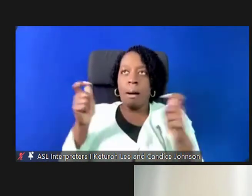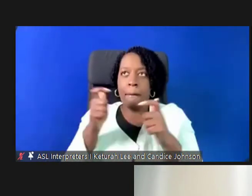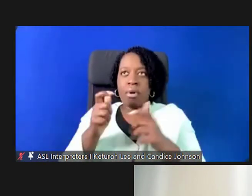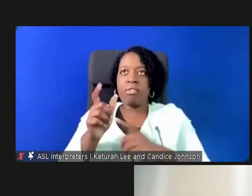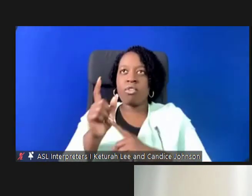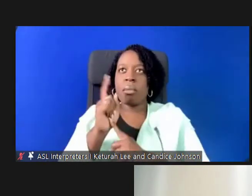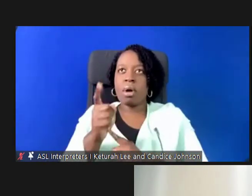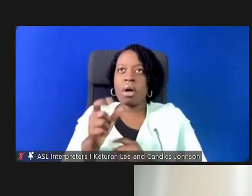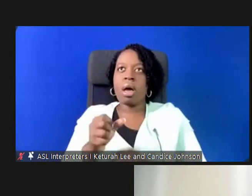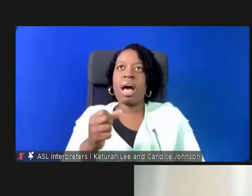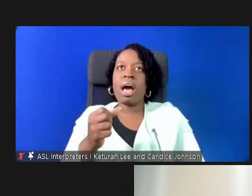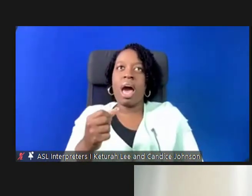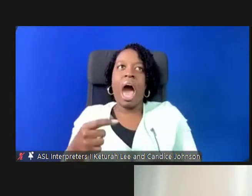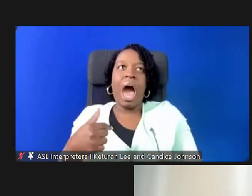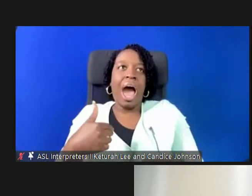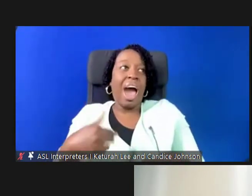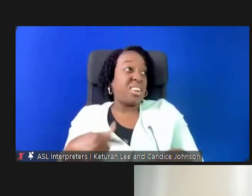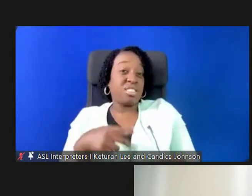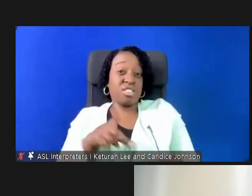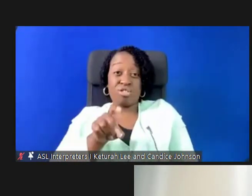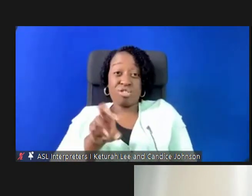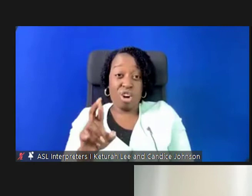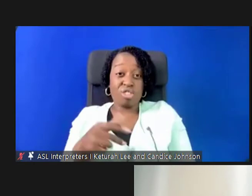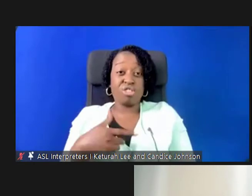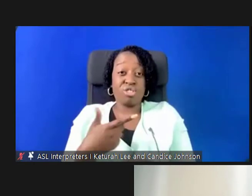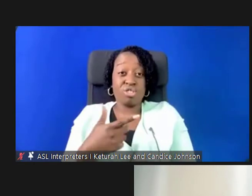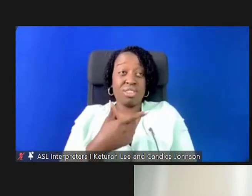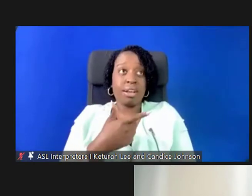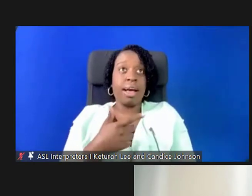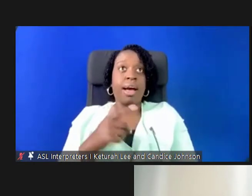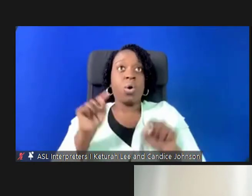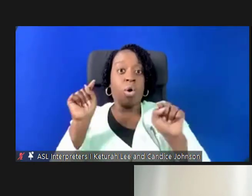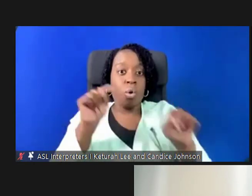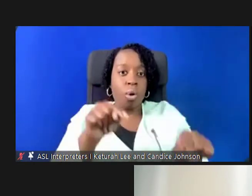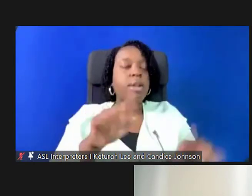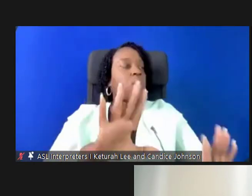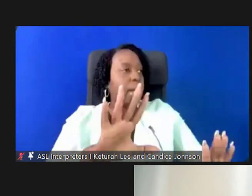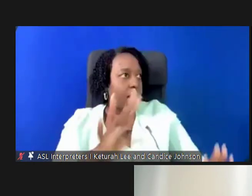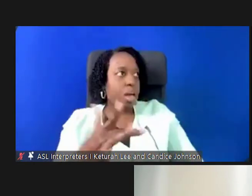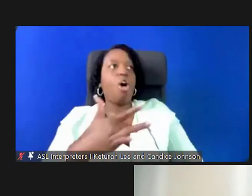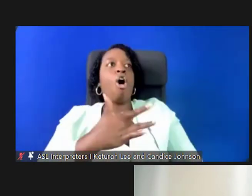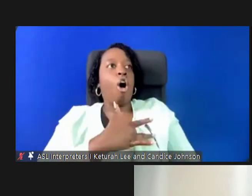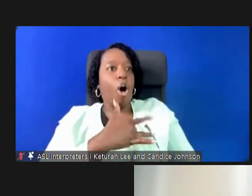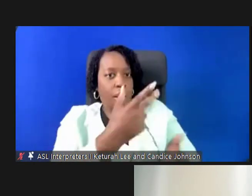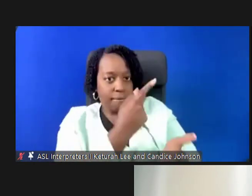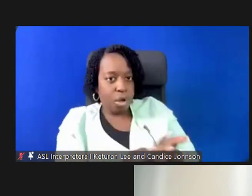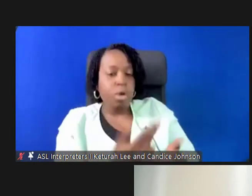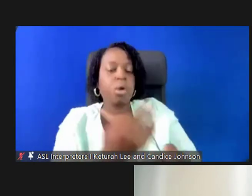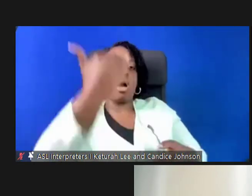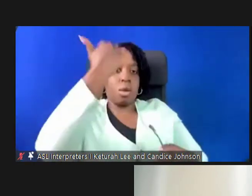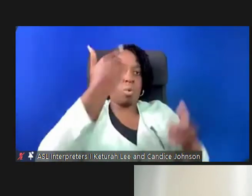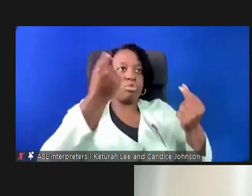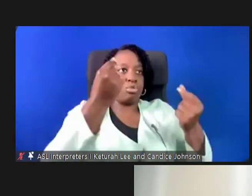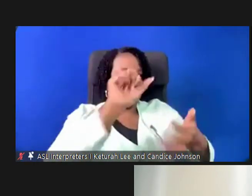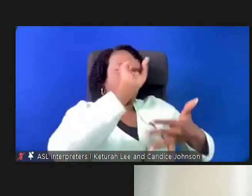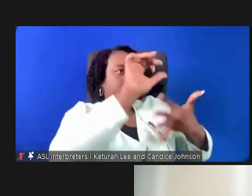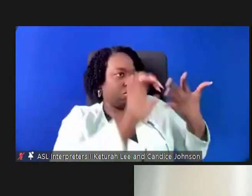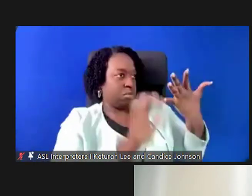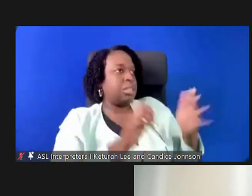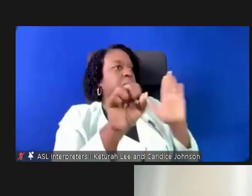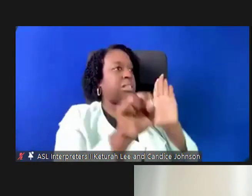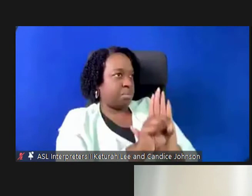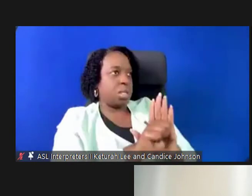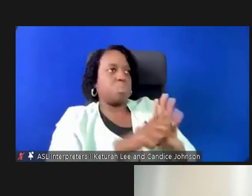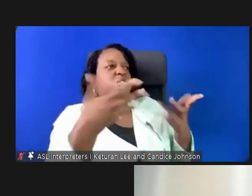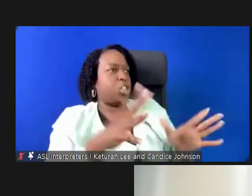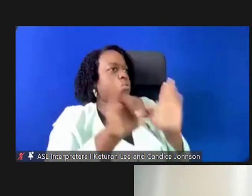I've failed as a clinician because I go in and I think, okay, heart failure, I know what I have to do. These are the symptoms, and I'm not